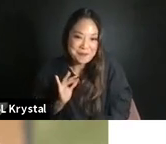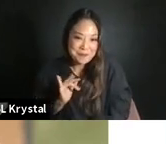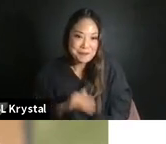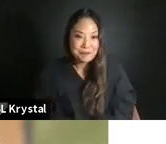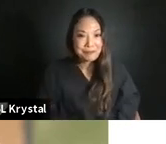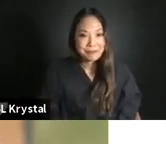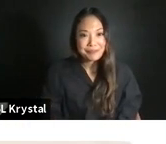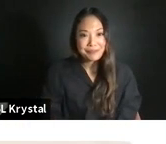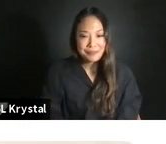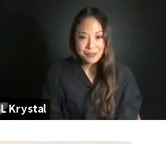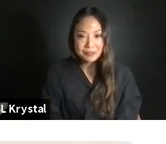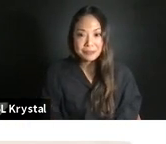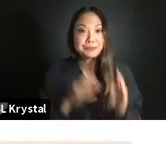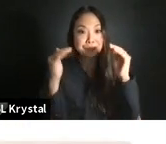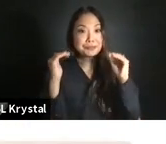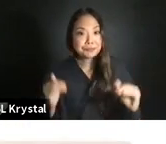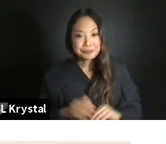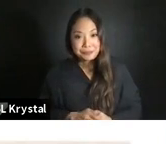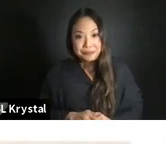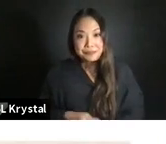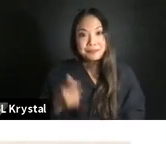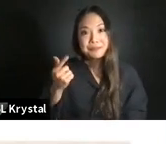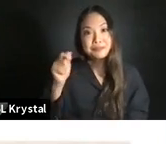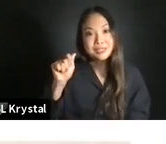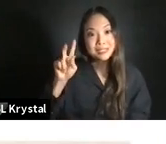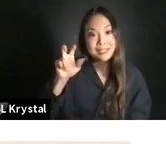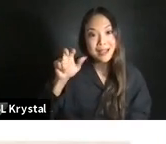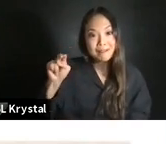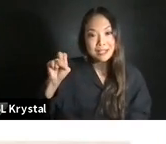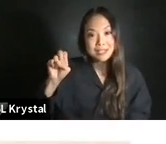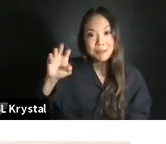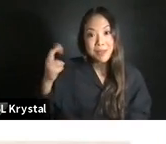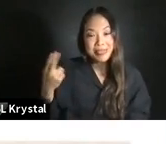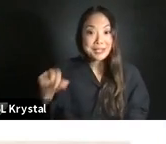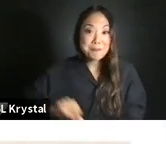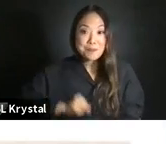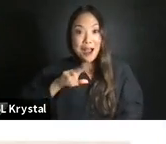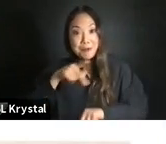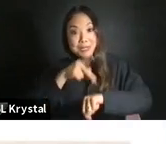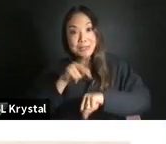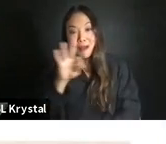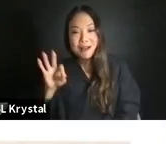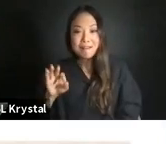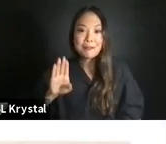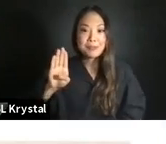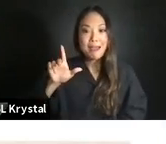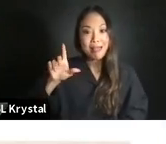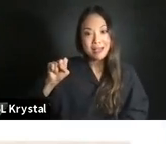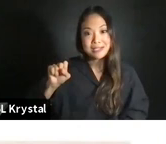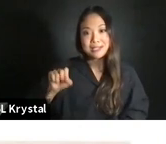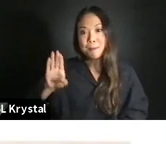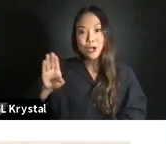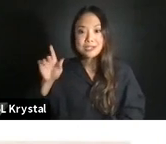family next i'd like to introduce you to gavin smith gavin is the proud principal of boston latin academy the proud head of